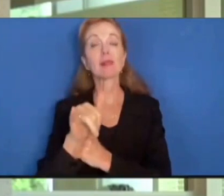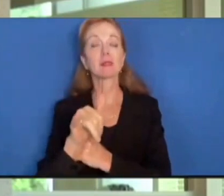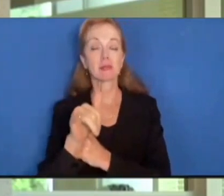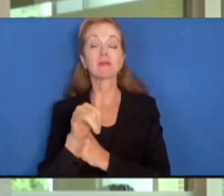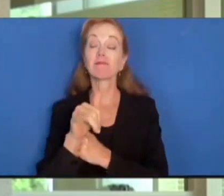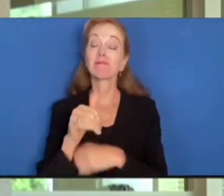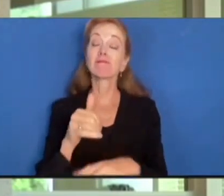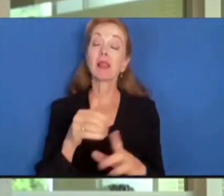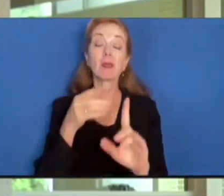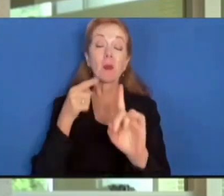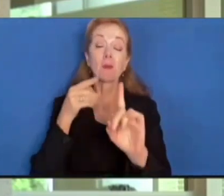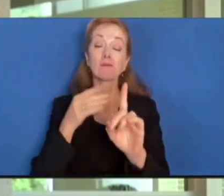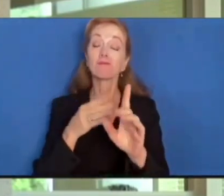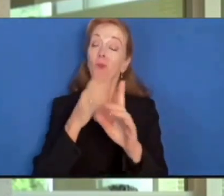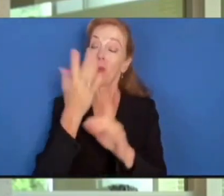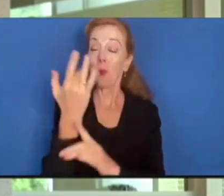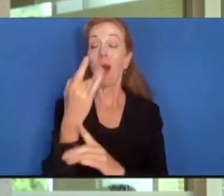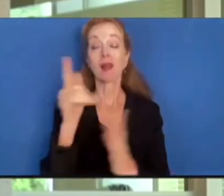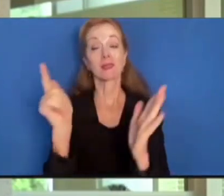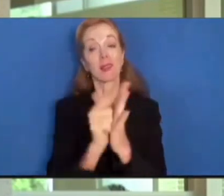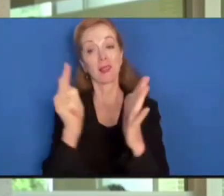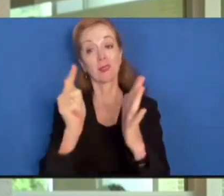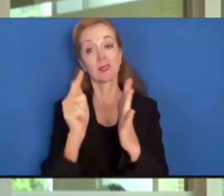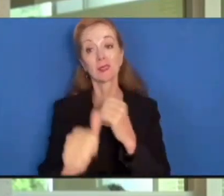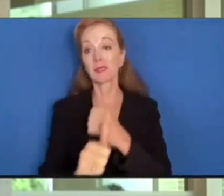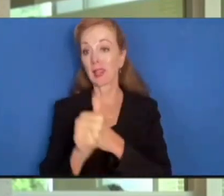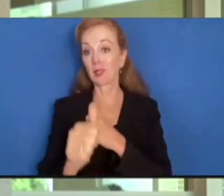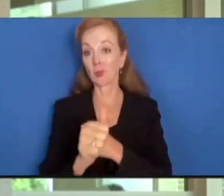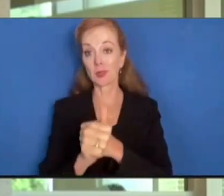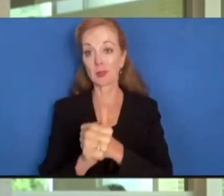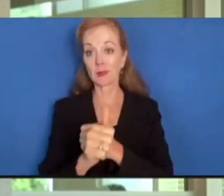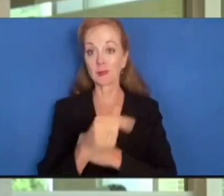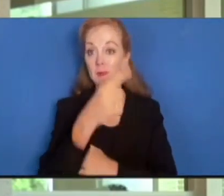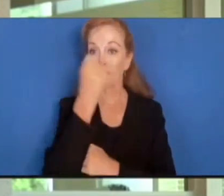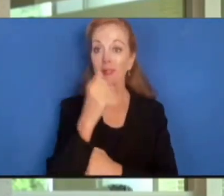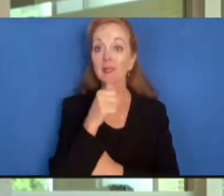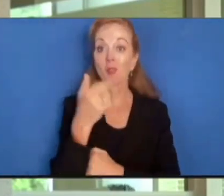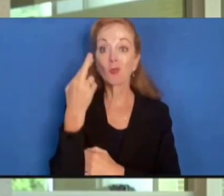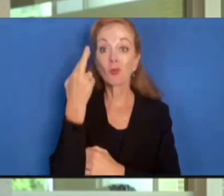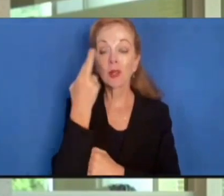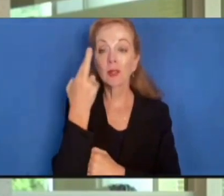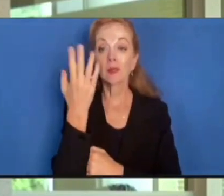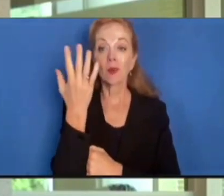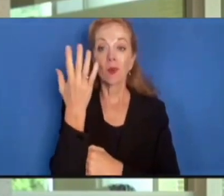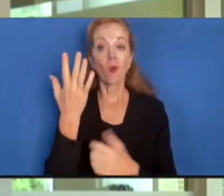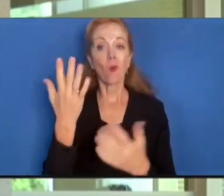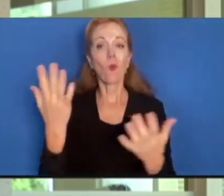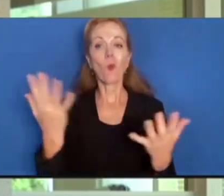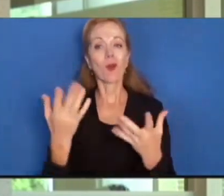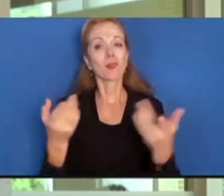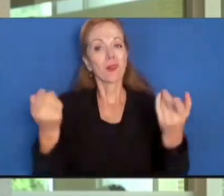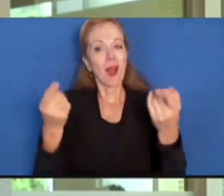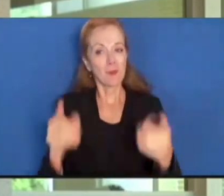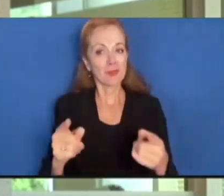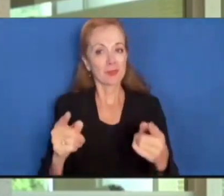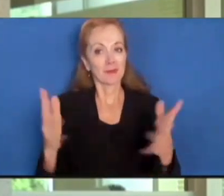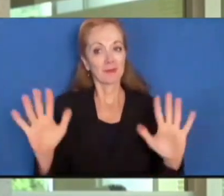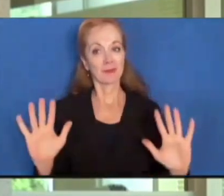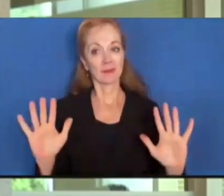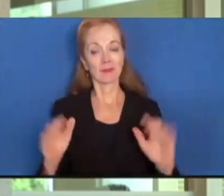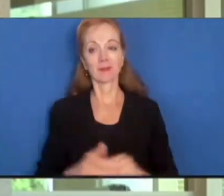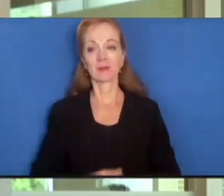it is so dangerous and so I guess because you don't really realize what you're going to get out of it. Can you talk about the damage that you guys